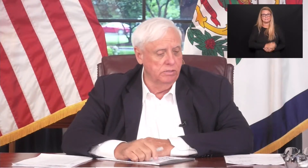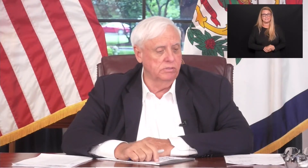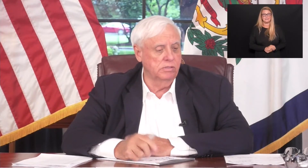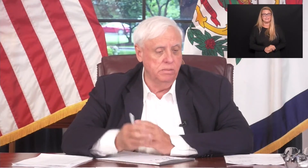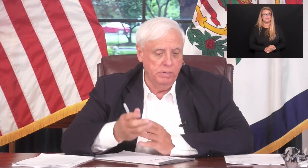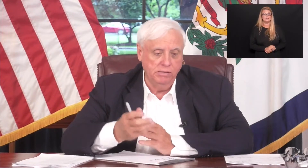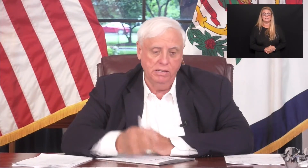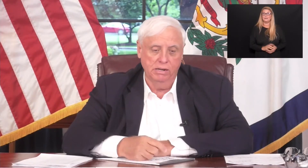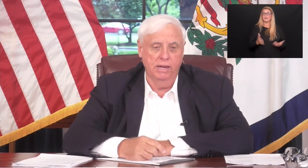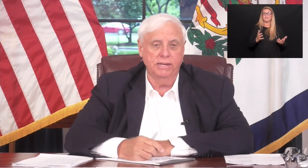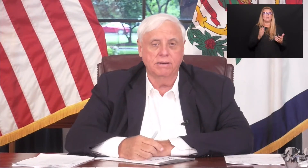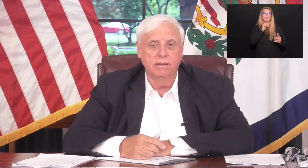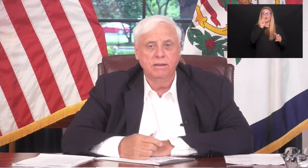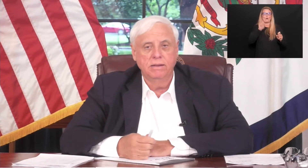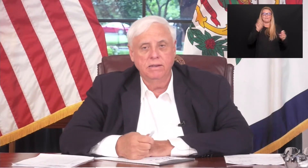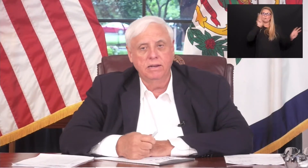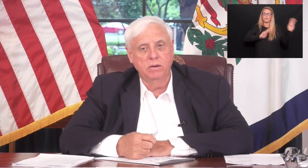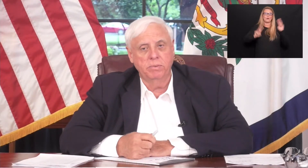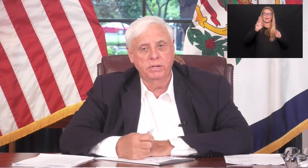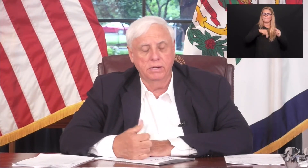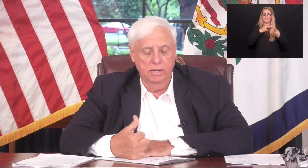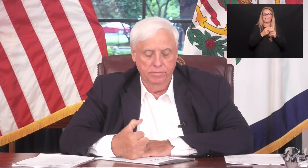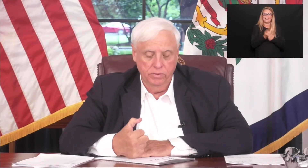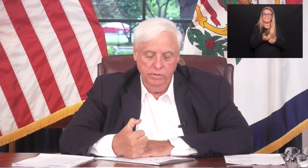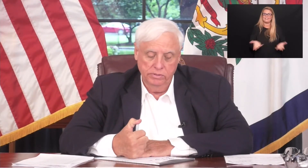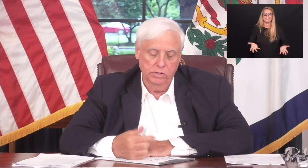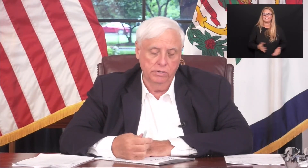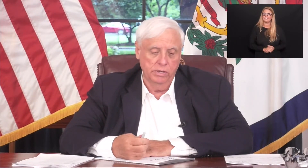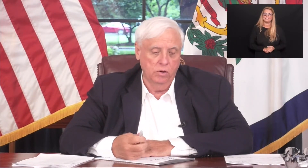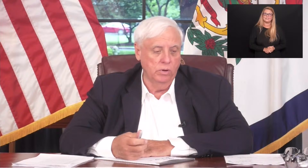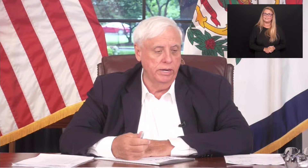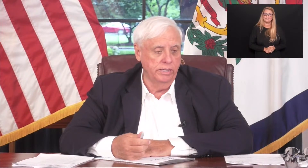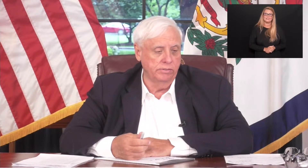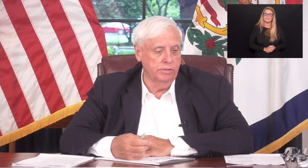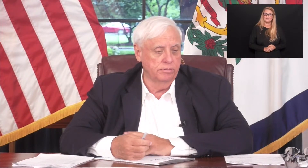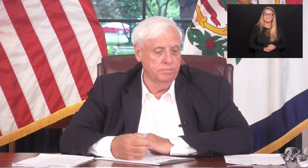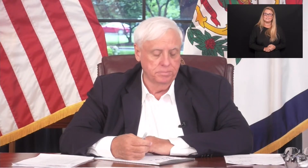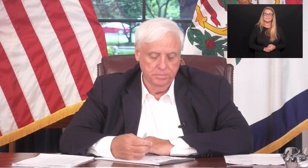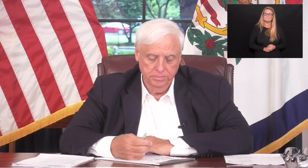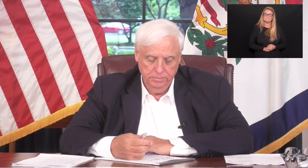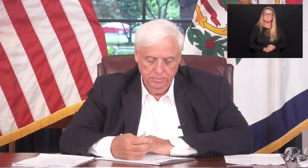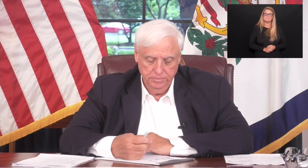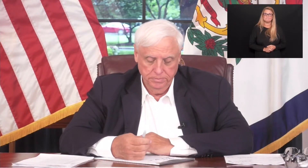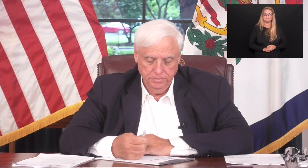can just sleep easy at night, or surely a whole lot easier.